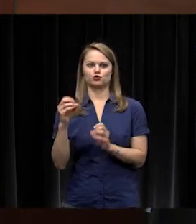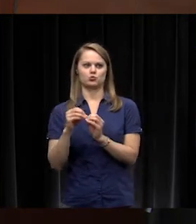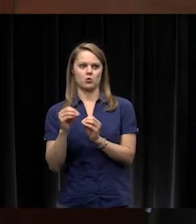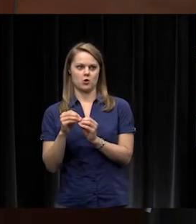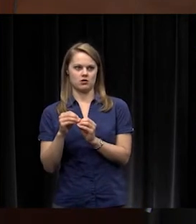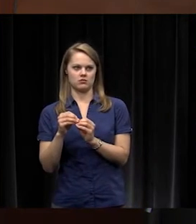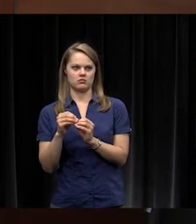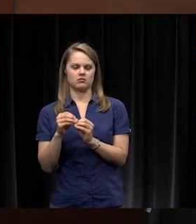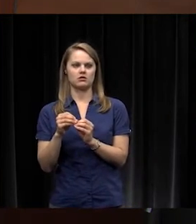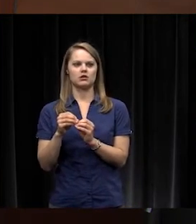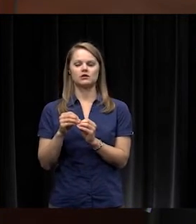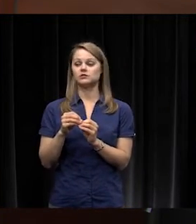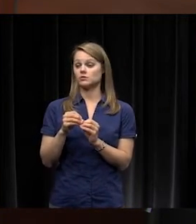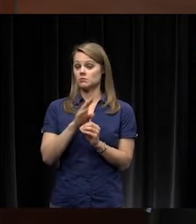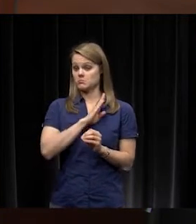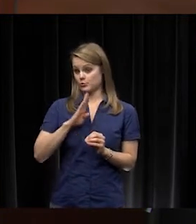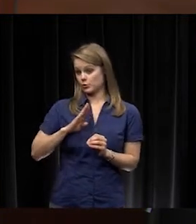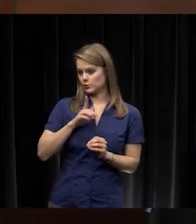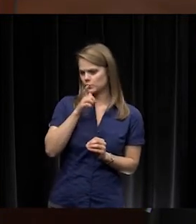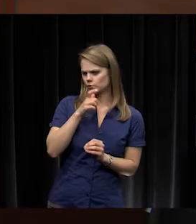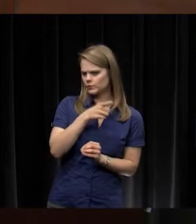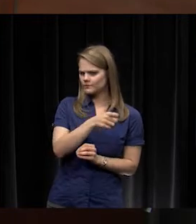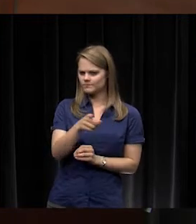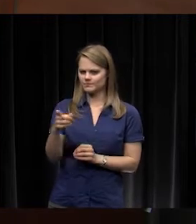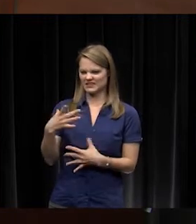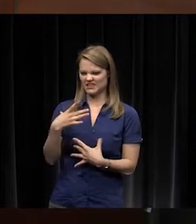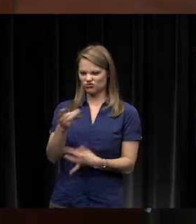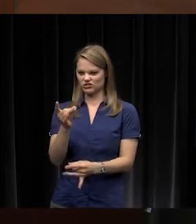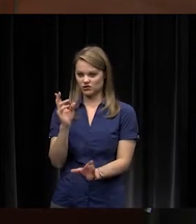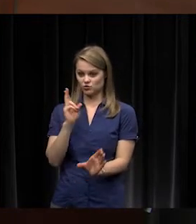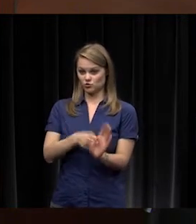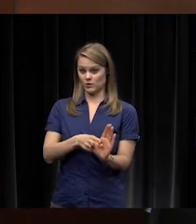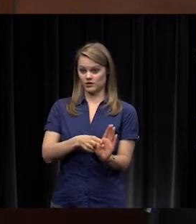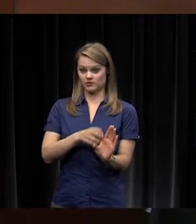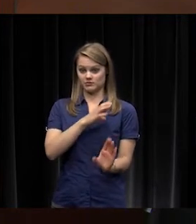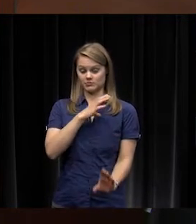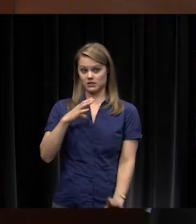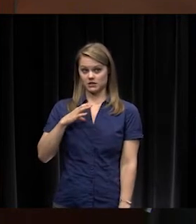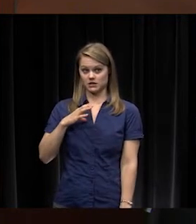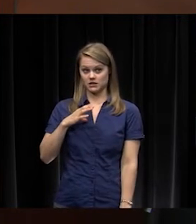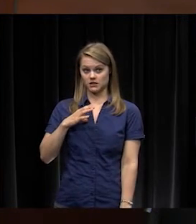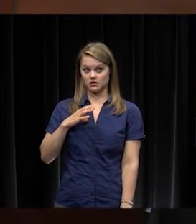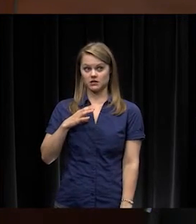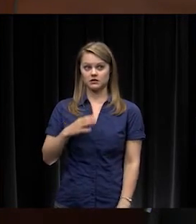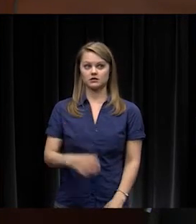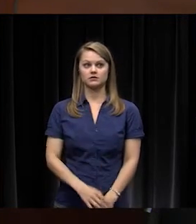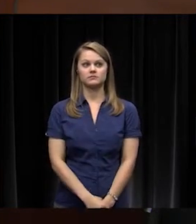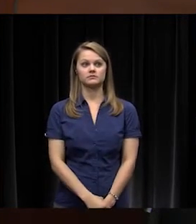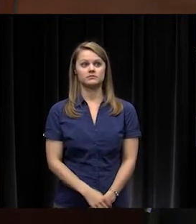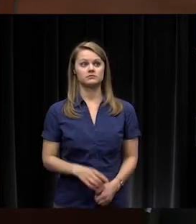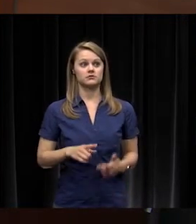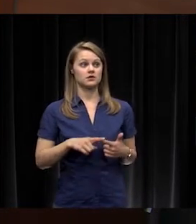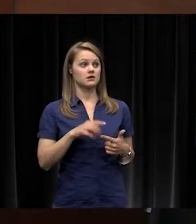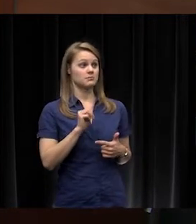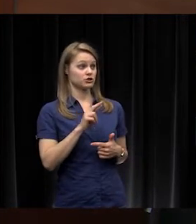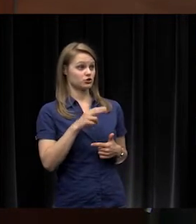of who might be interested in being a part of that committee. I would be. Mr.